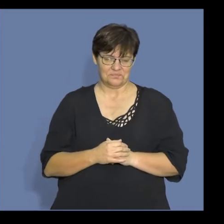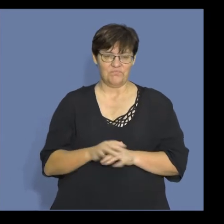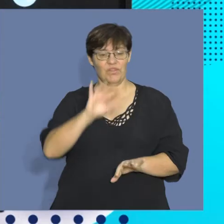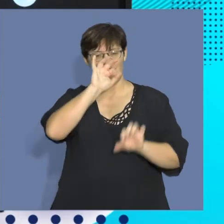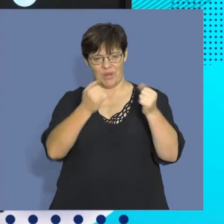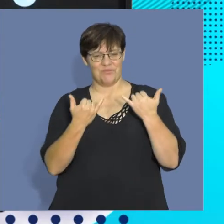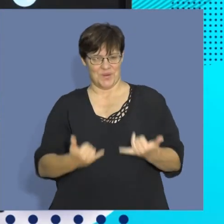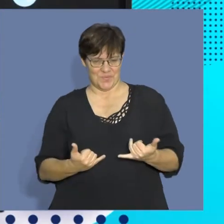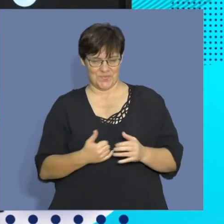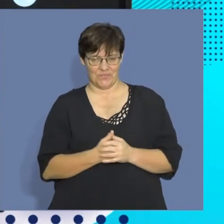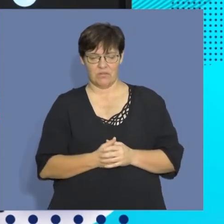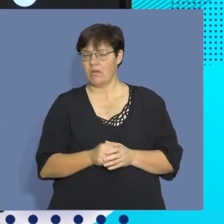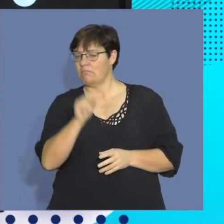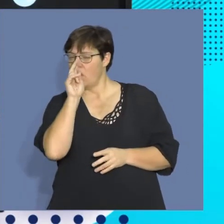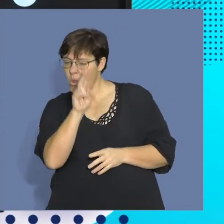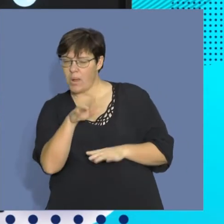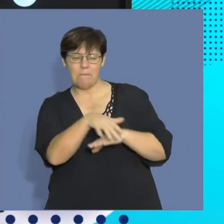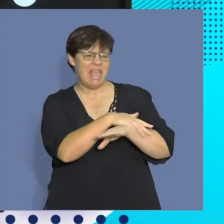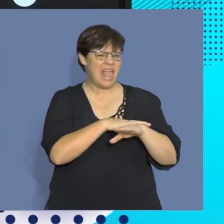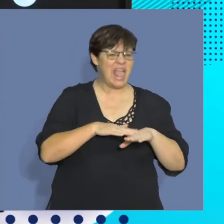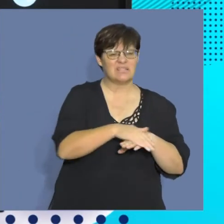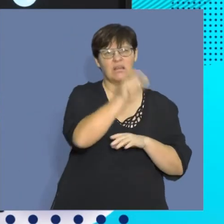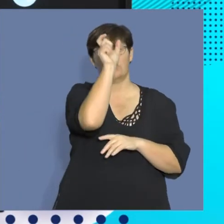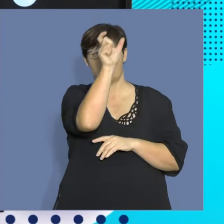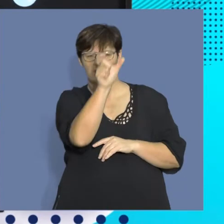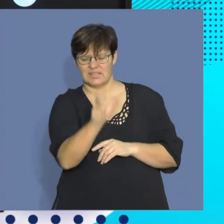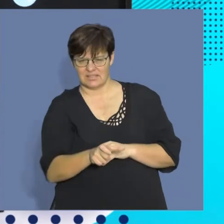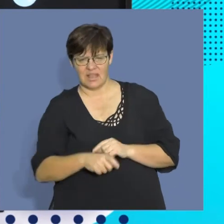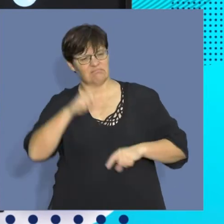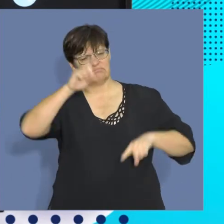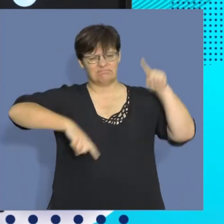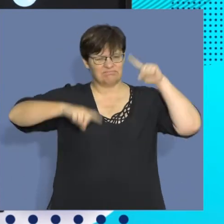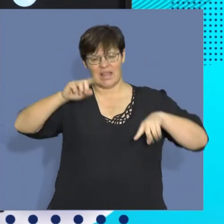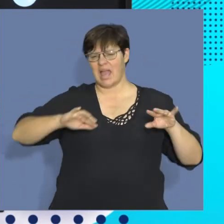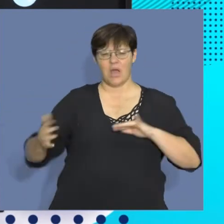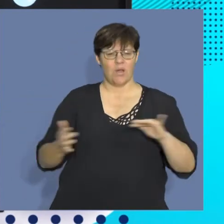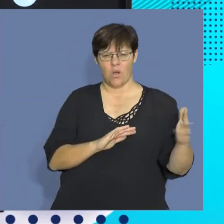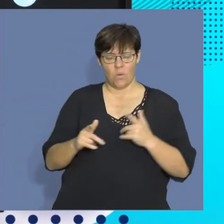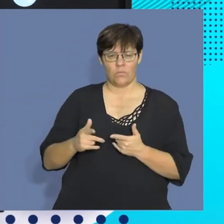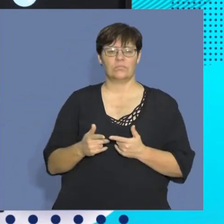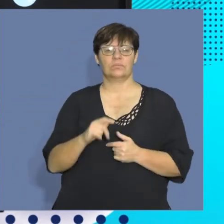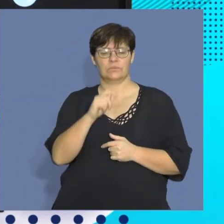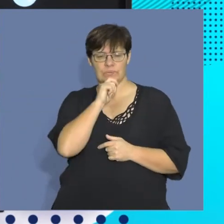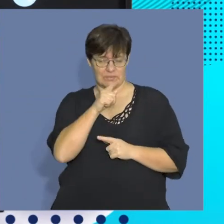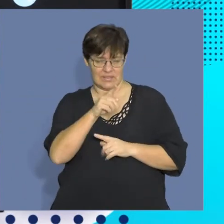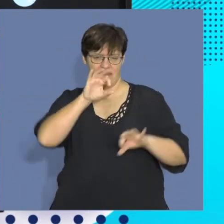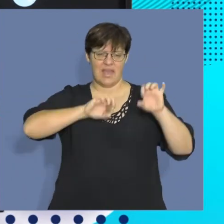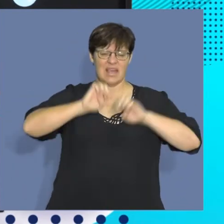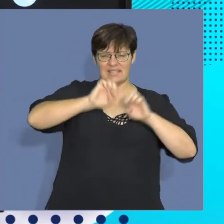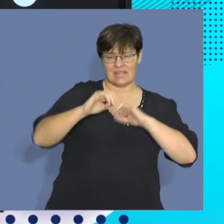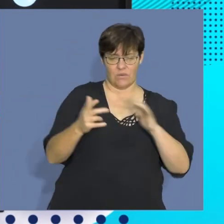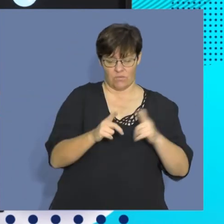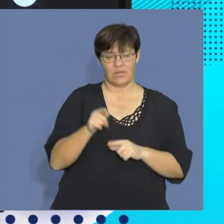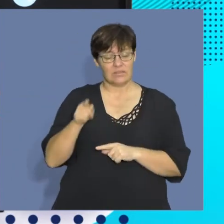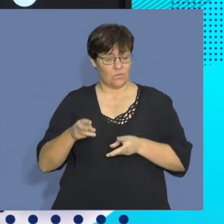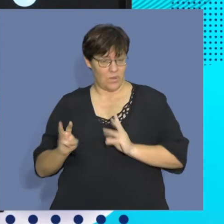guys, that's a wrap for this part of the segment. We've looked at some basic terminology. We've looked at various ways of which these terms can be